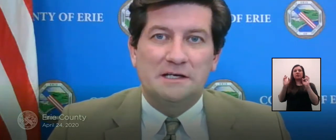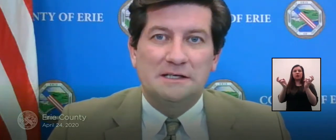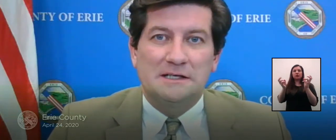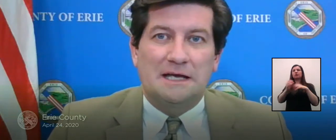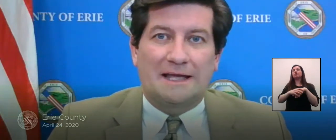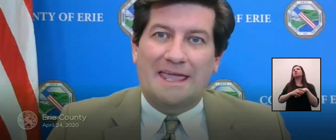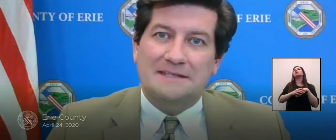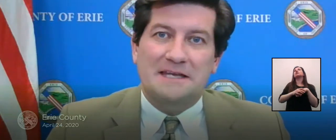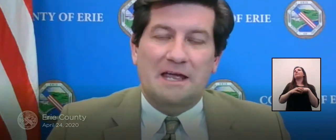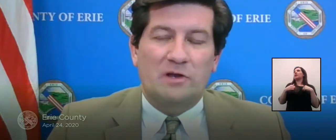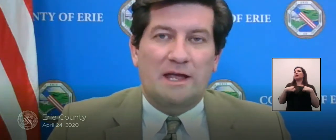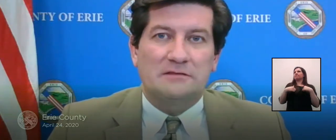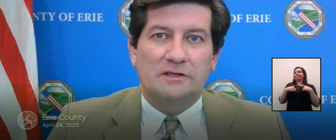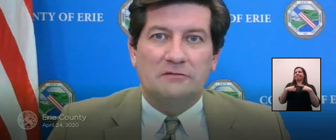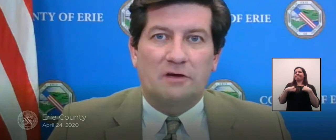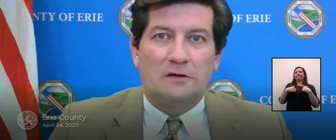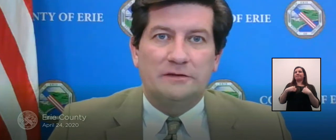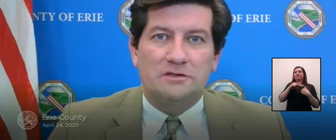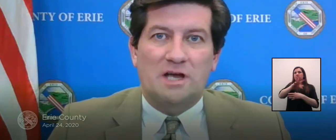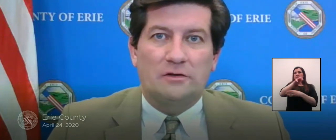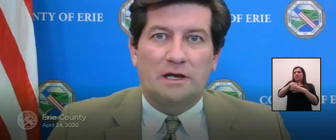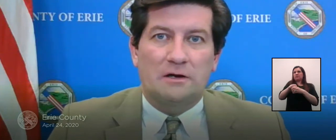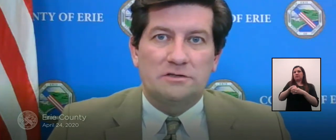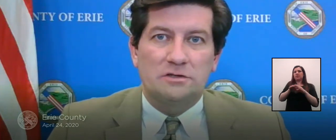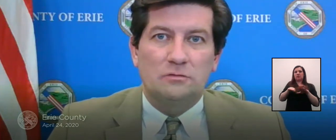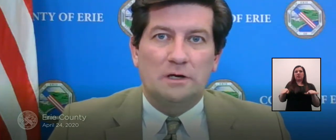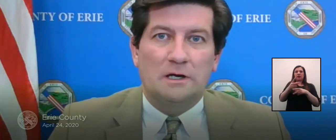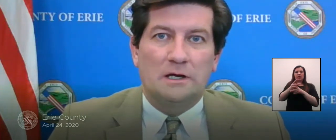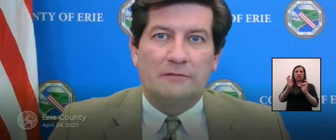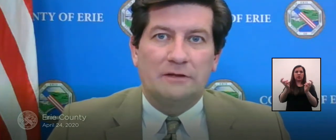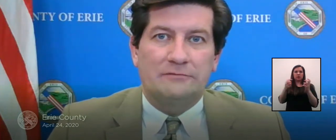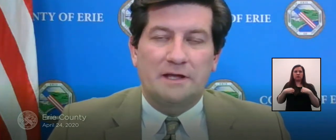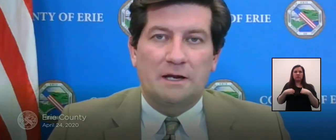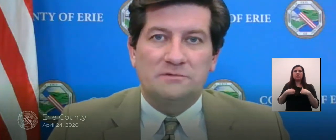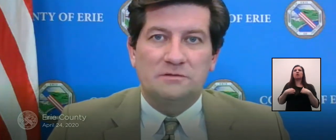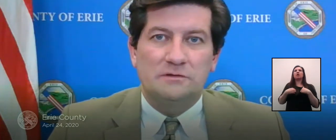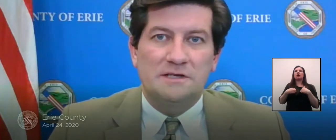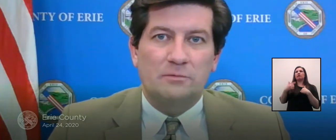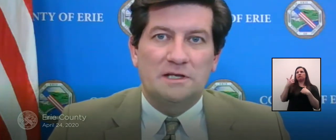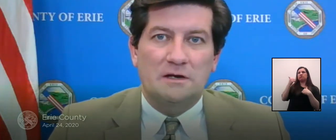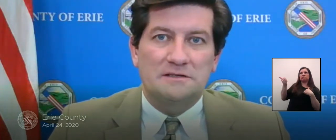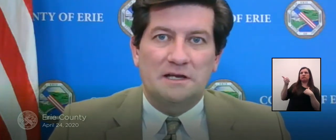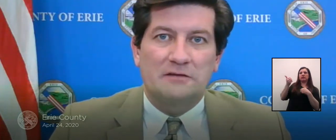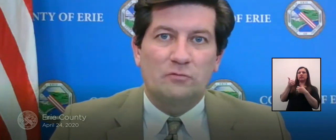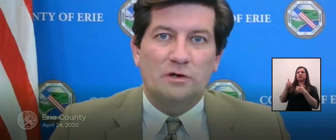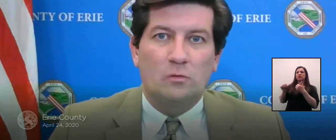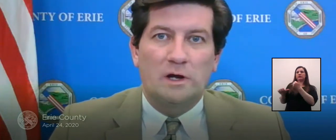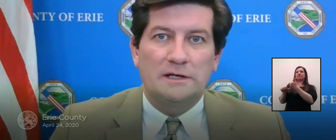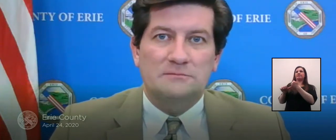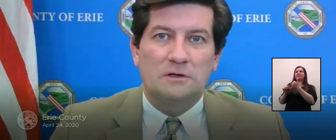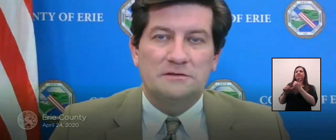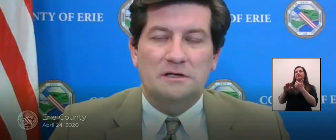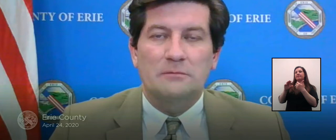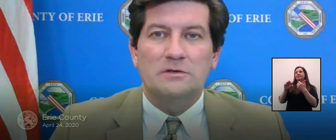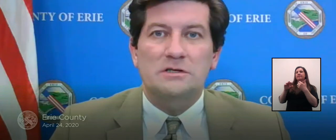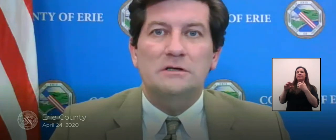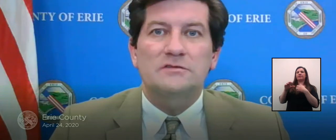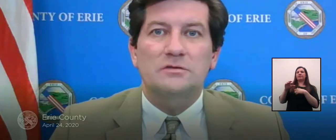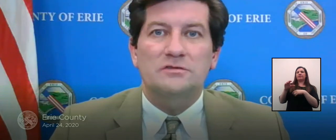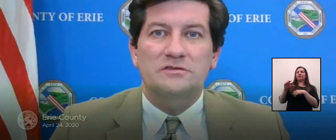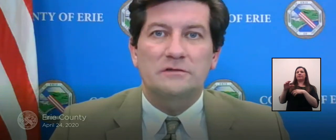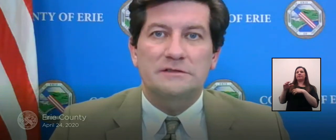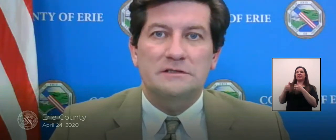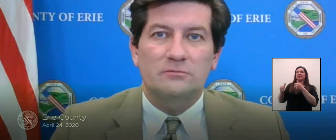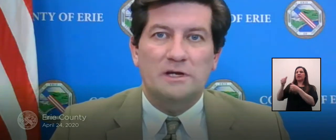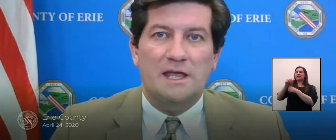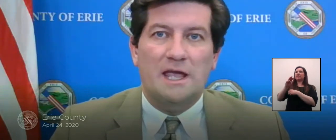but I can't say I've been actively involved in the child care issue. I've left that up to the Deputy County Executive, Maria White, as well as our Commissioner of